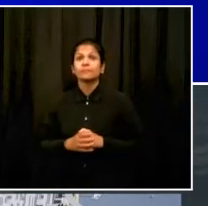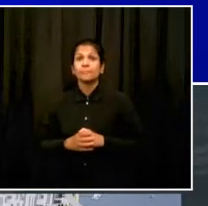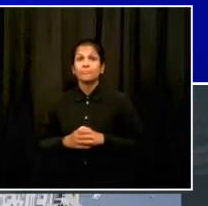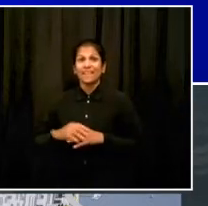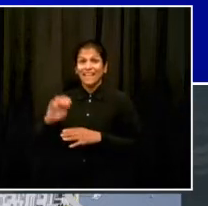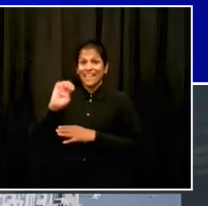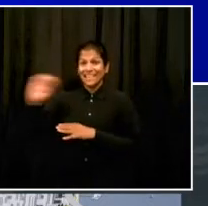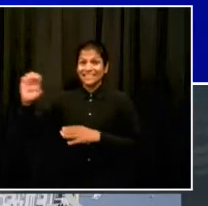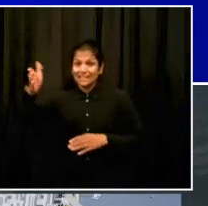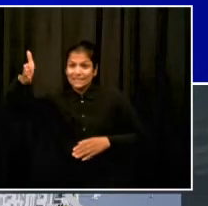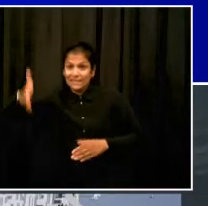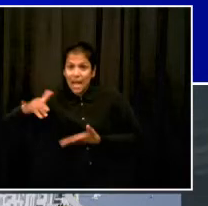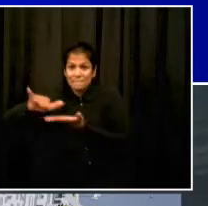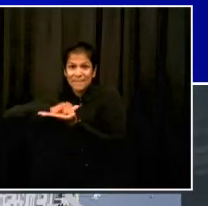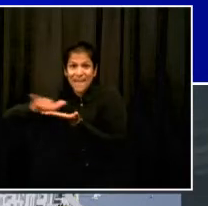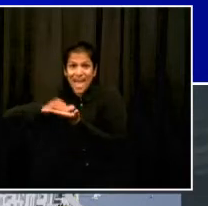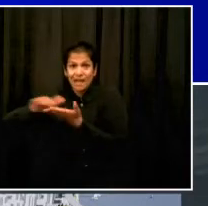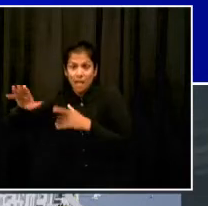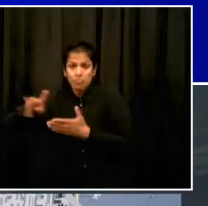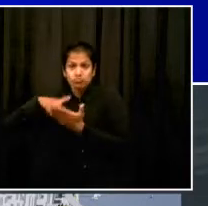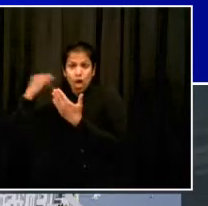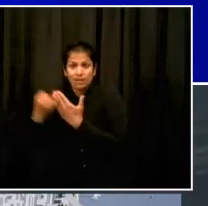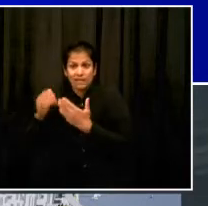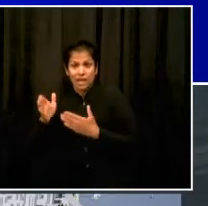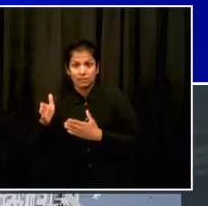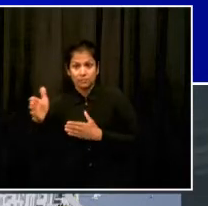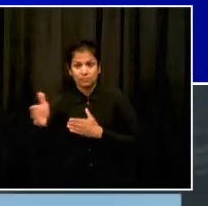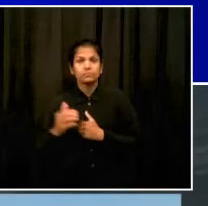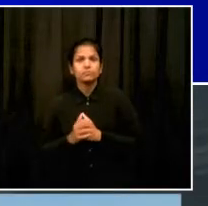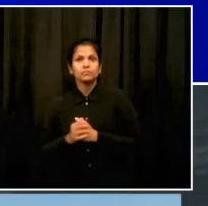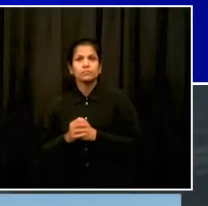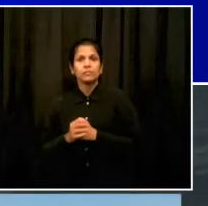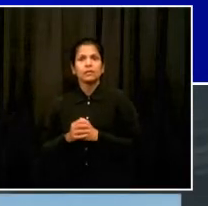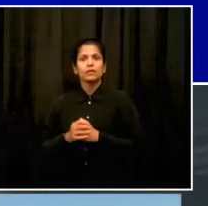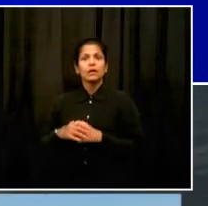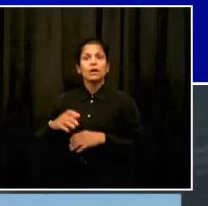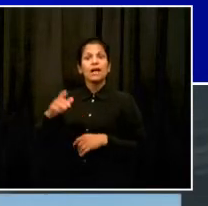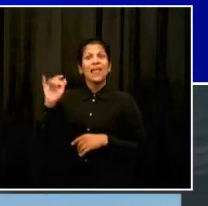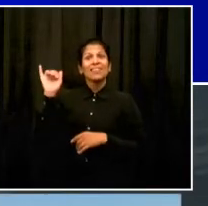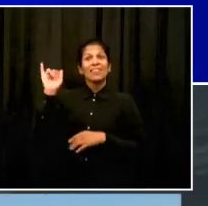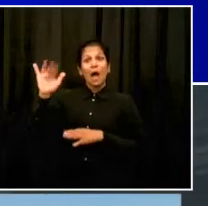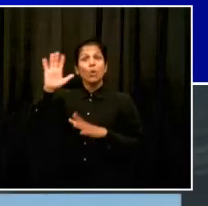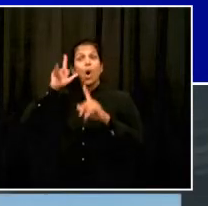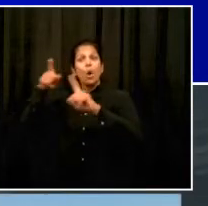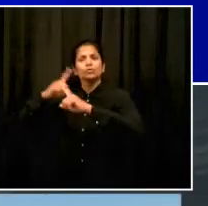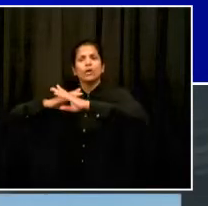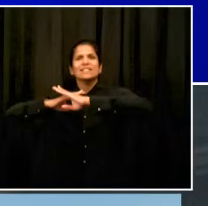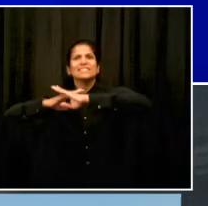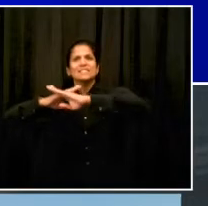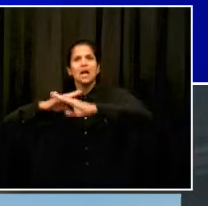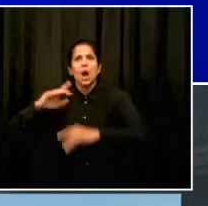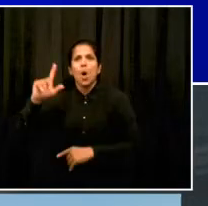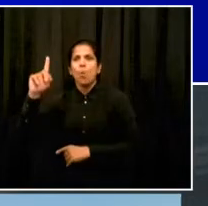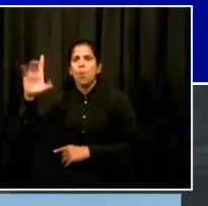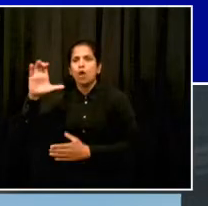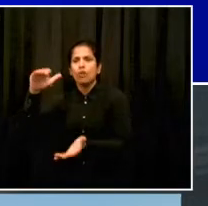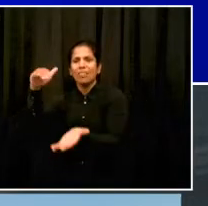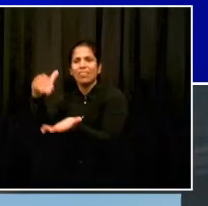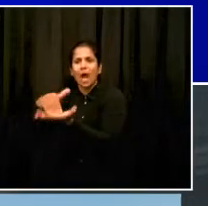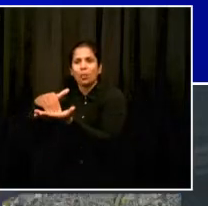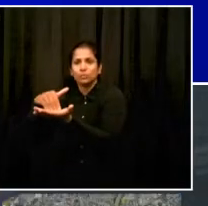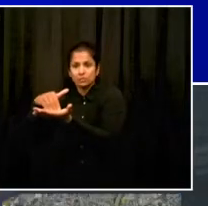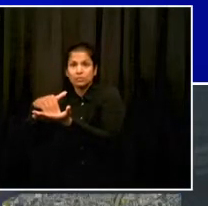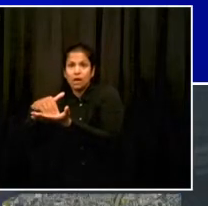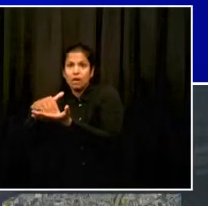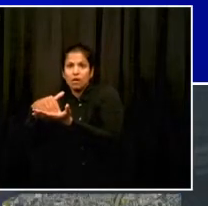to protect 110,000 New Yorkers, including 28,000 NYCHA residents on the east side of Manhattan. And the Rockaway Reformulation,